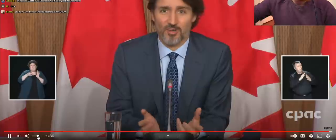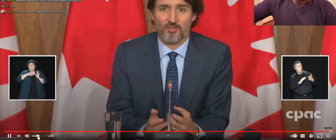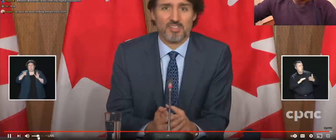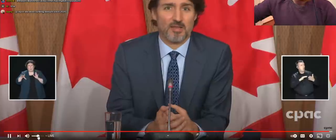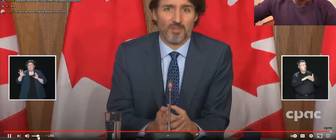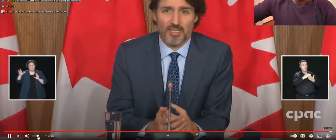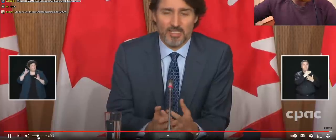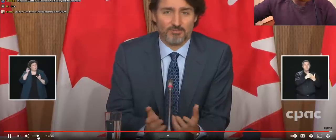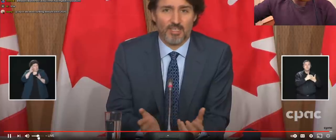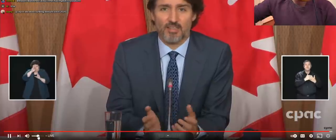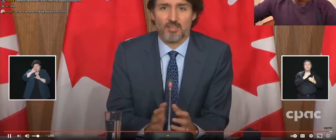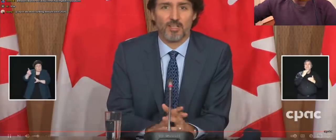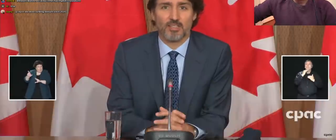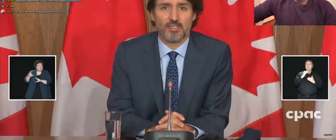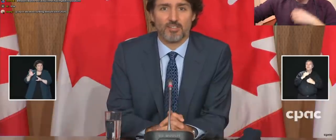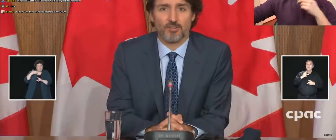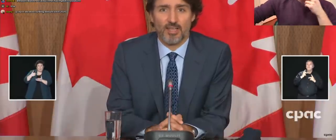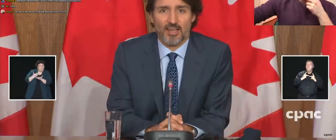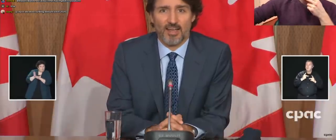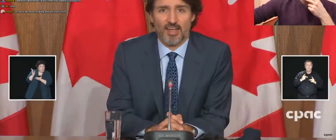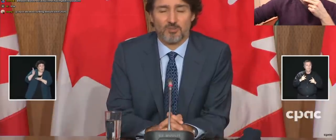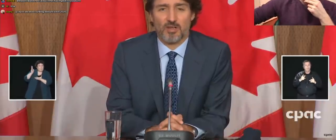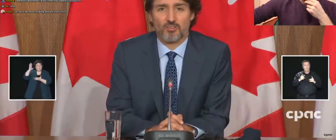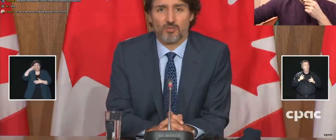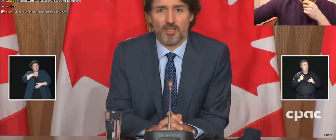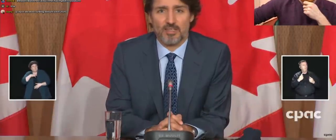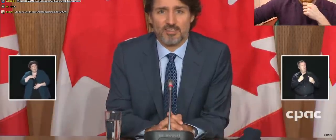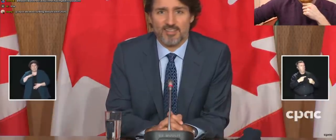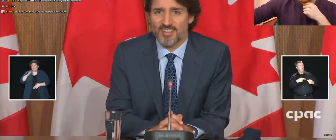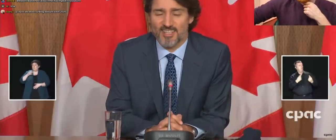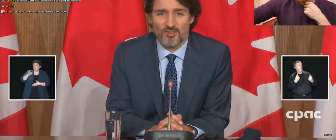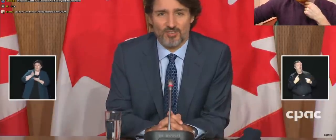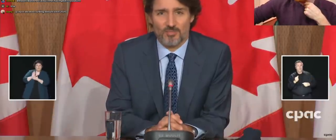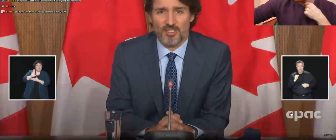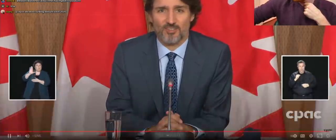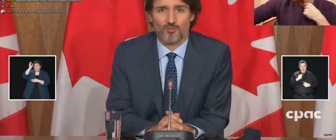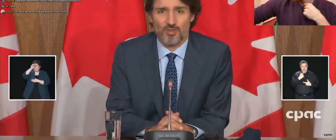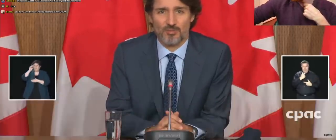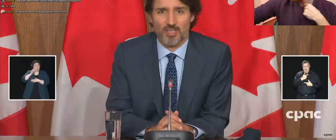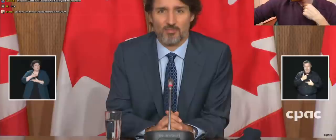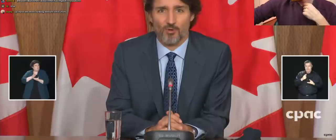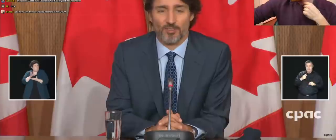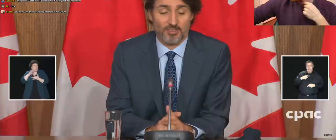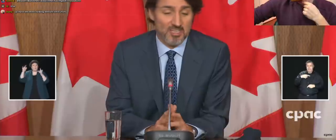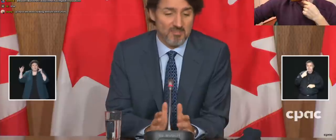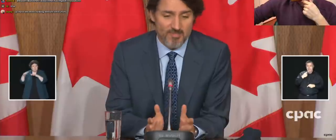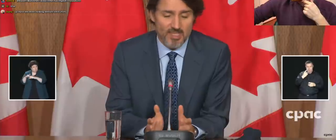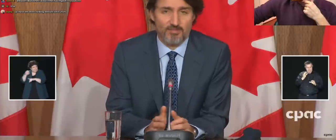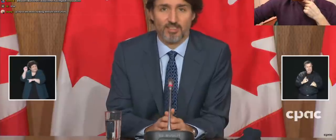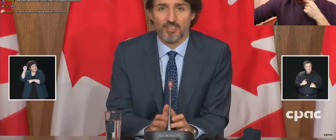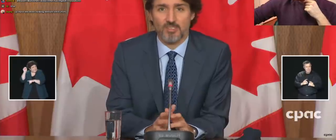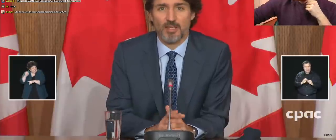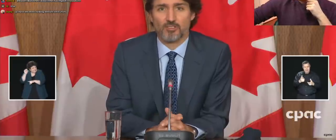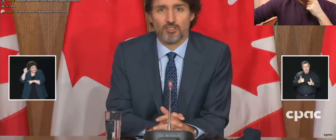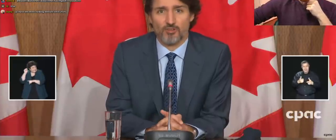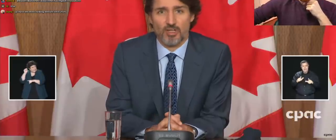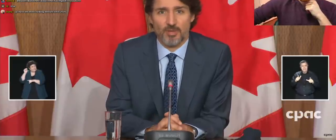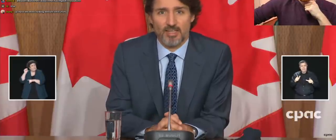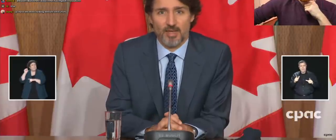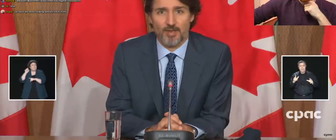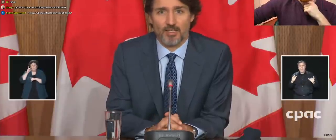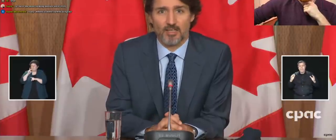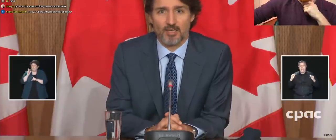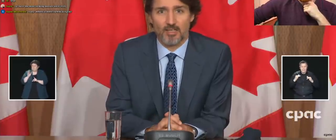and freedom of assembly and the ability to express your opinions continues to be extremely important, even and especially